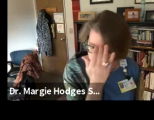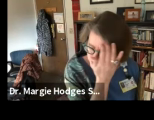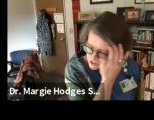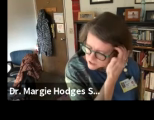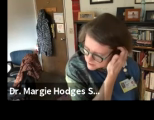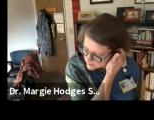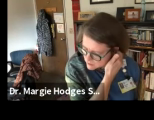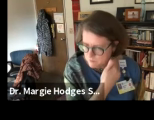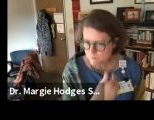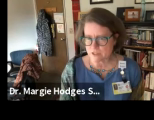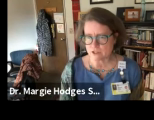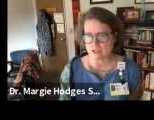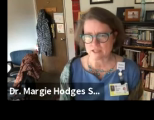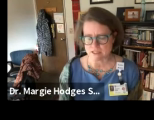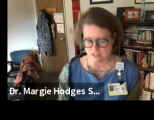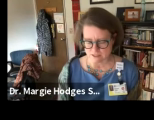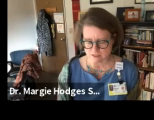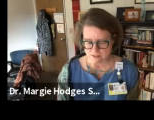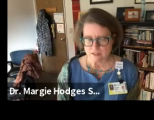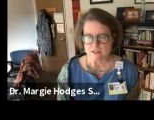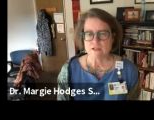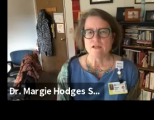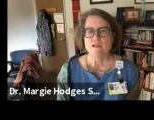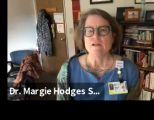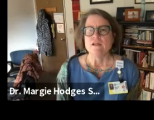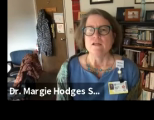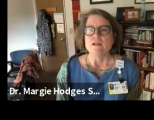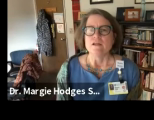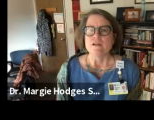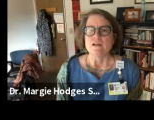national emergency in the United States.